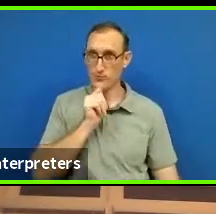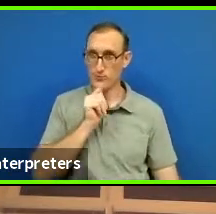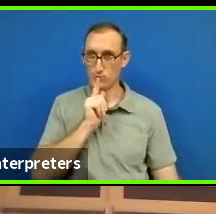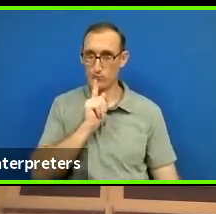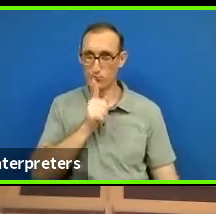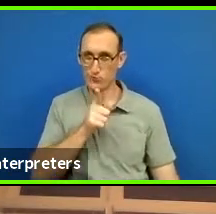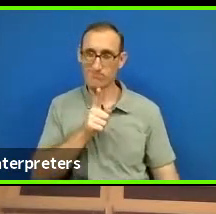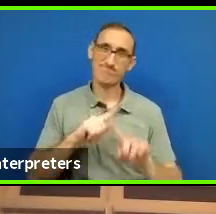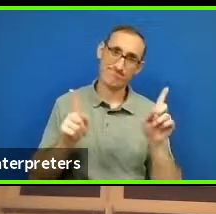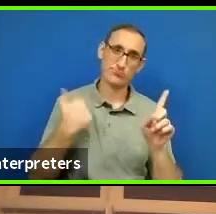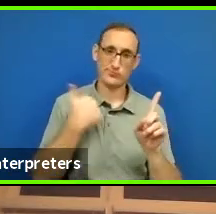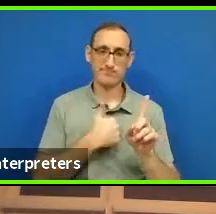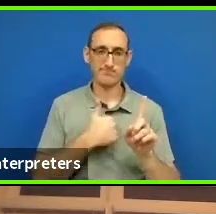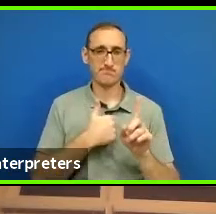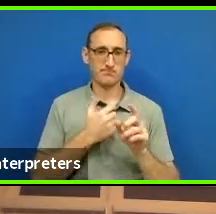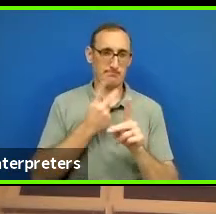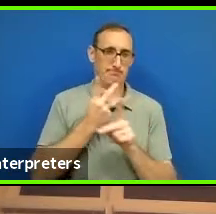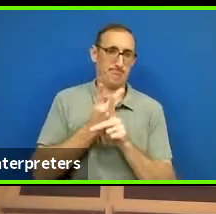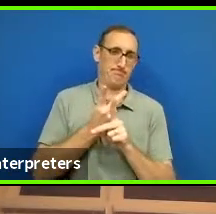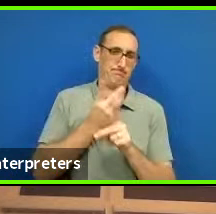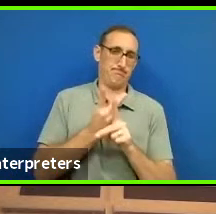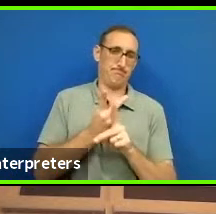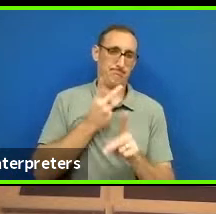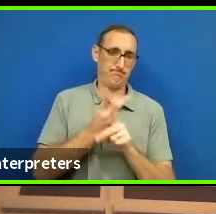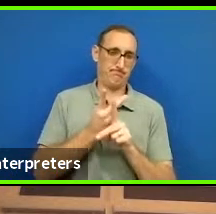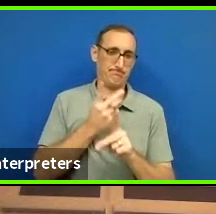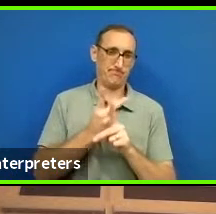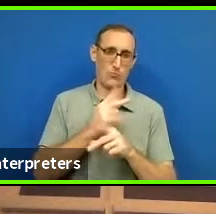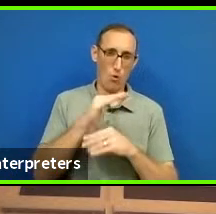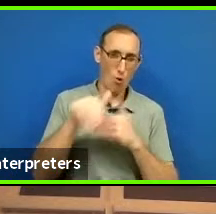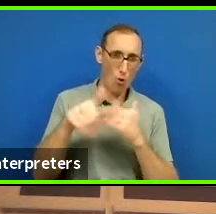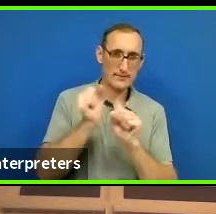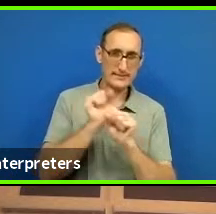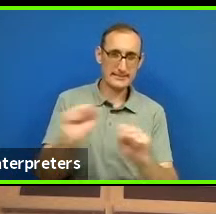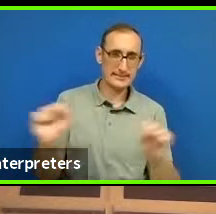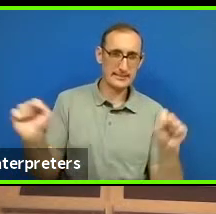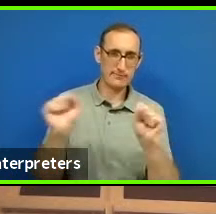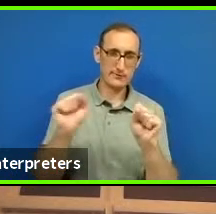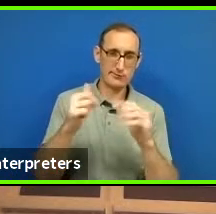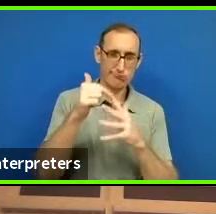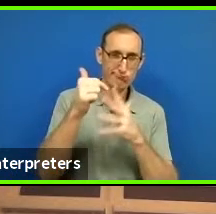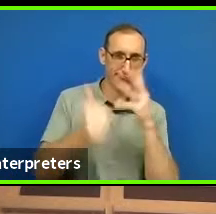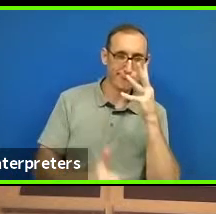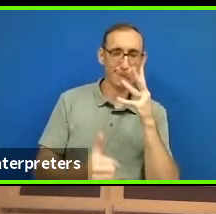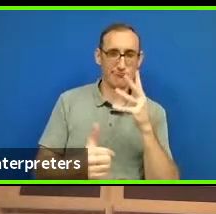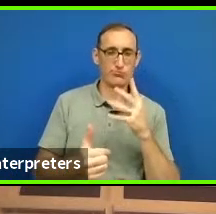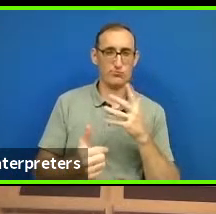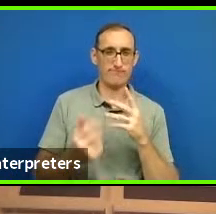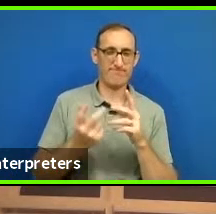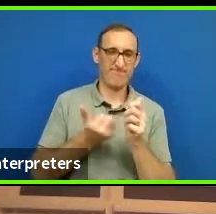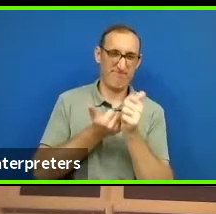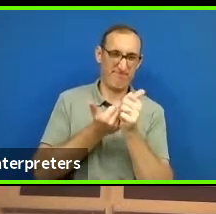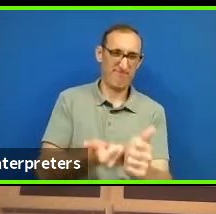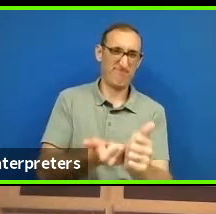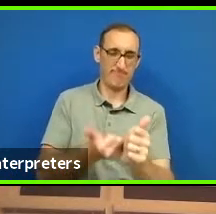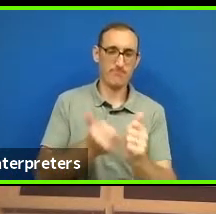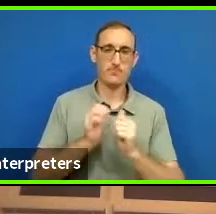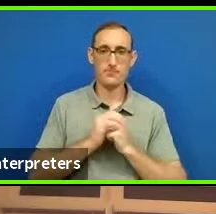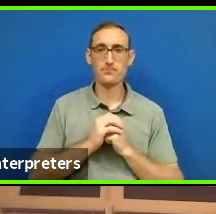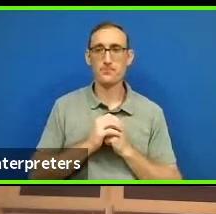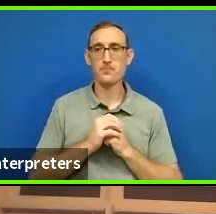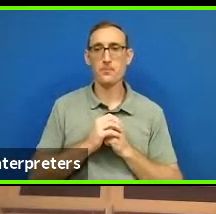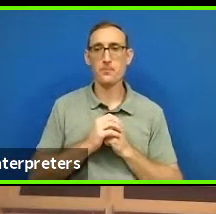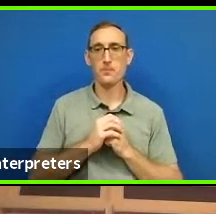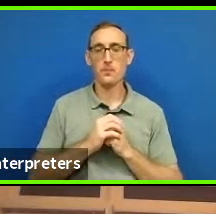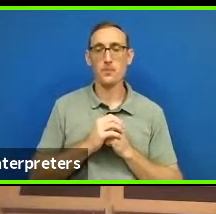we're taking every mitigation method possible. But it will also help us to see, you know, we've all